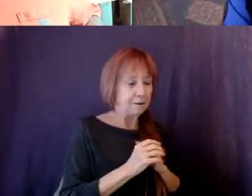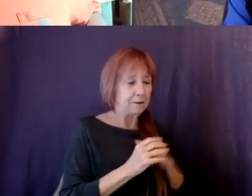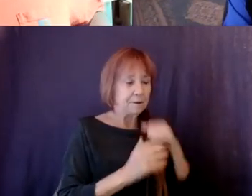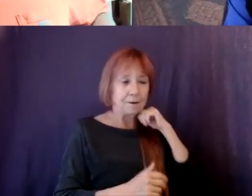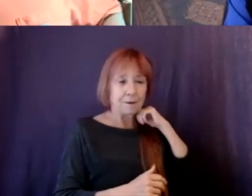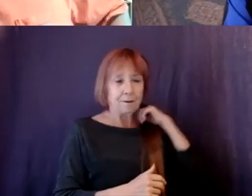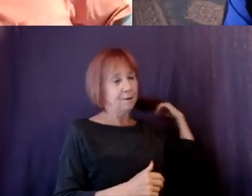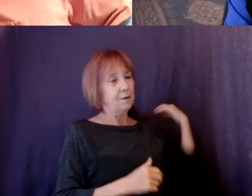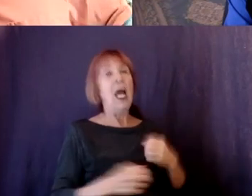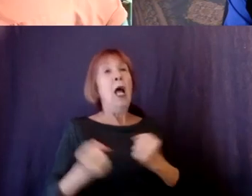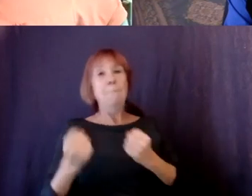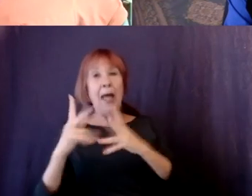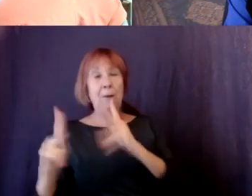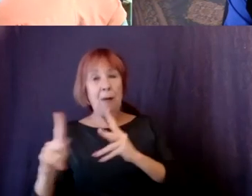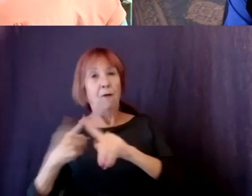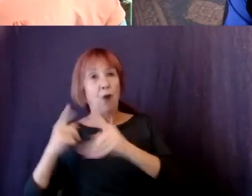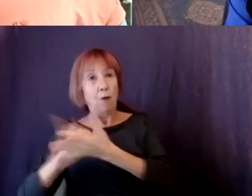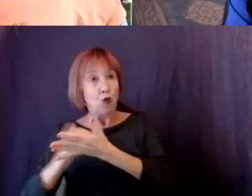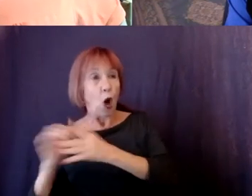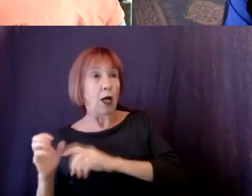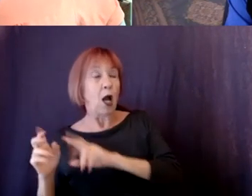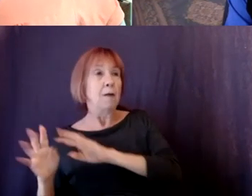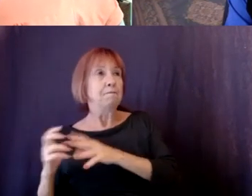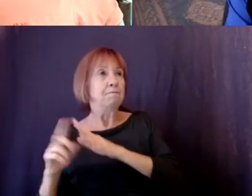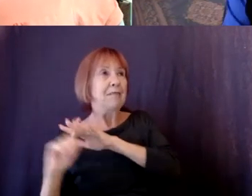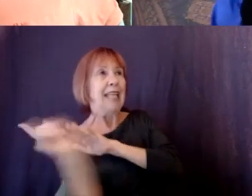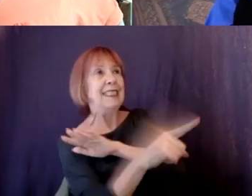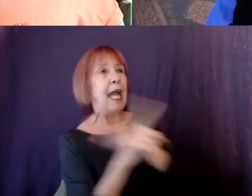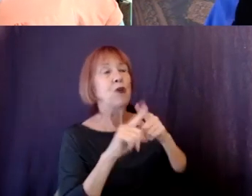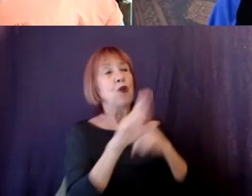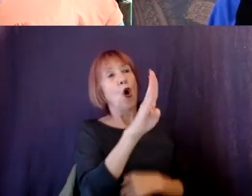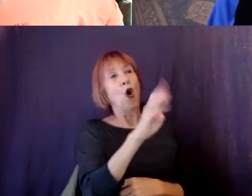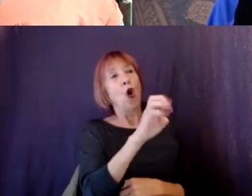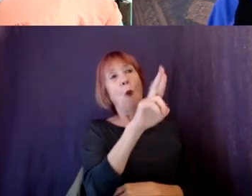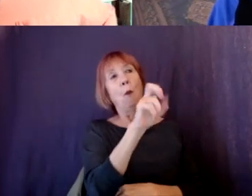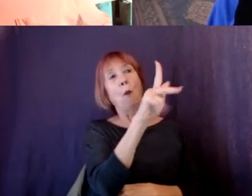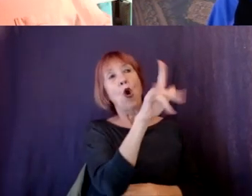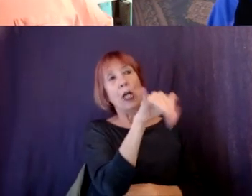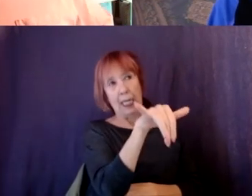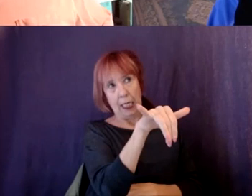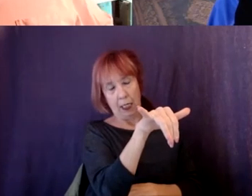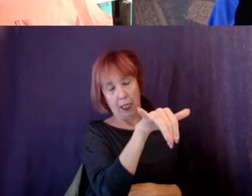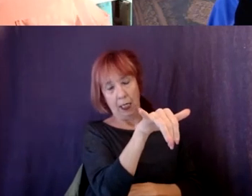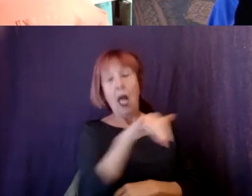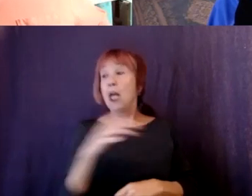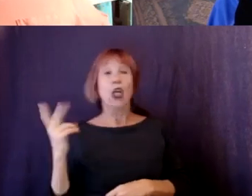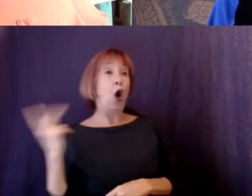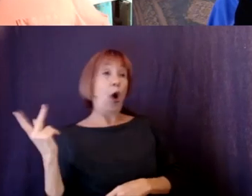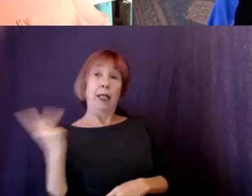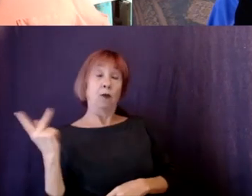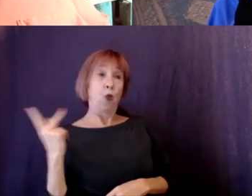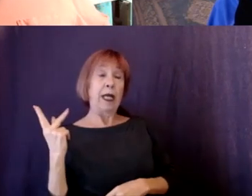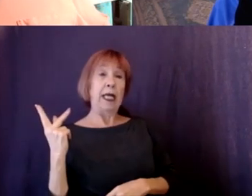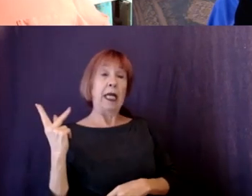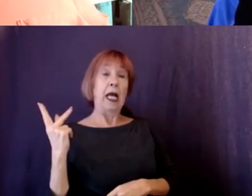And, you know, Nicole at first, let me just say that, you know, at first she kind of told me later, actually in one of the interviews, that she actually had